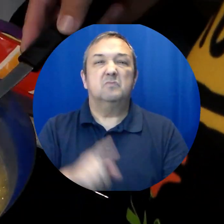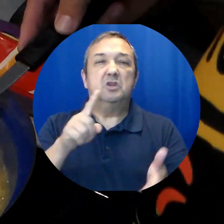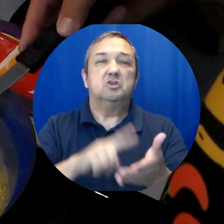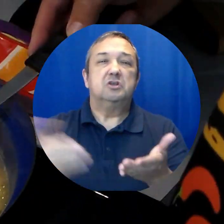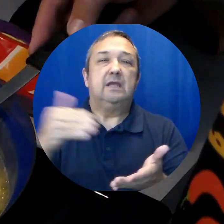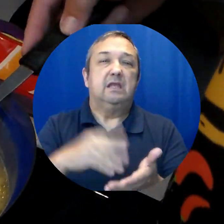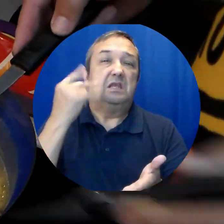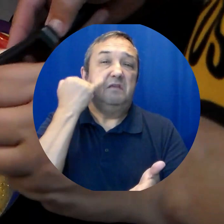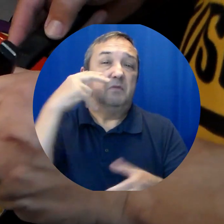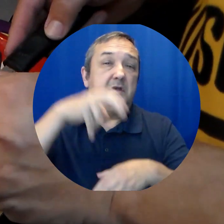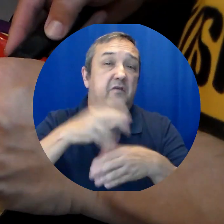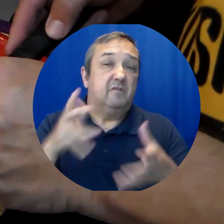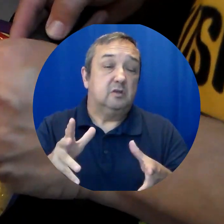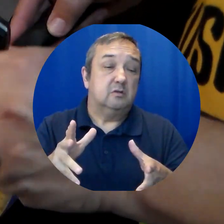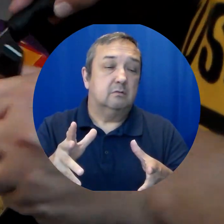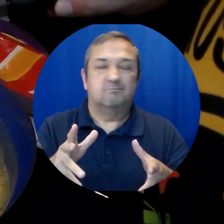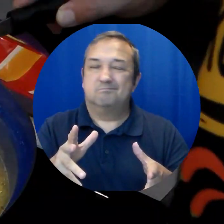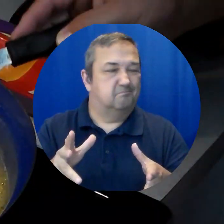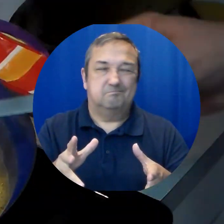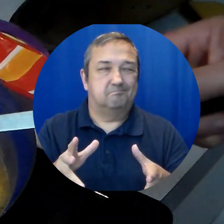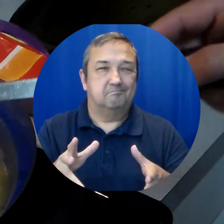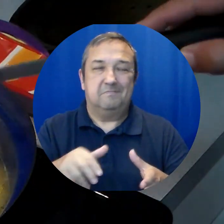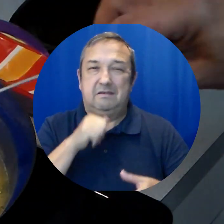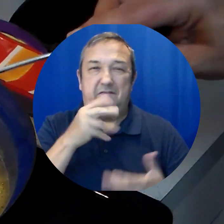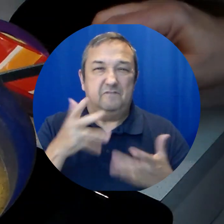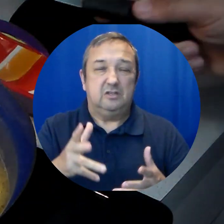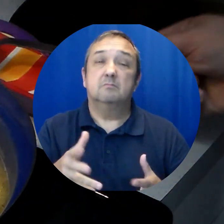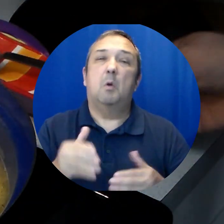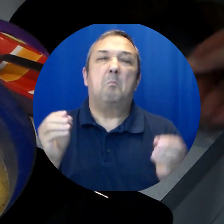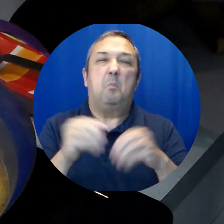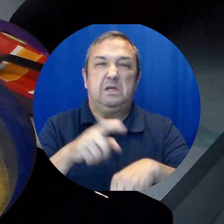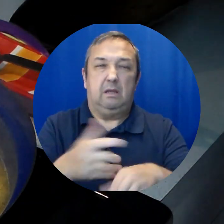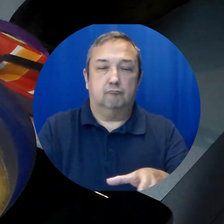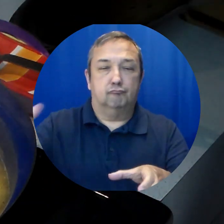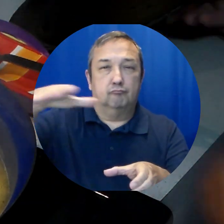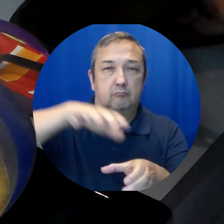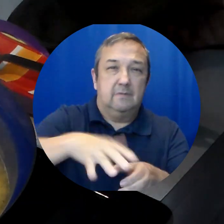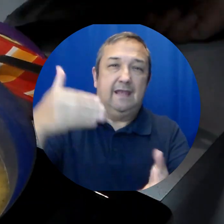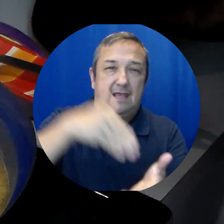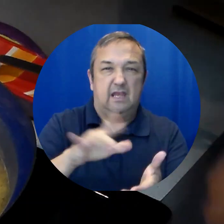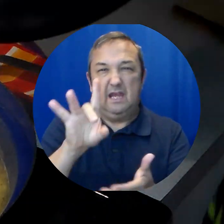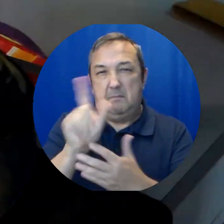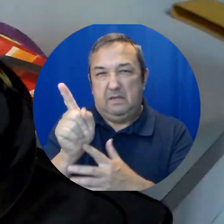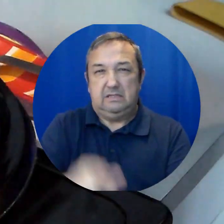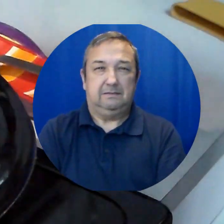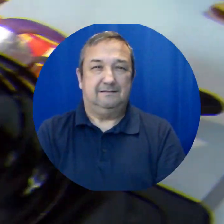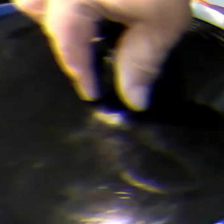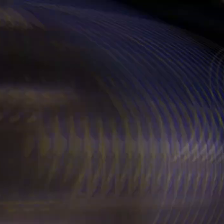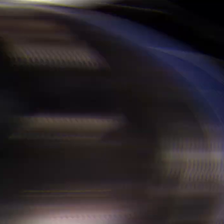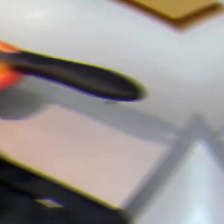Let's check the potato for doneness. Nope, nowhere near. So we have more time. I'm going to cover it up for another 8 minutes or